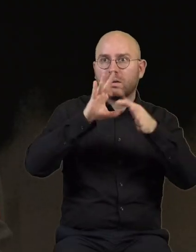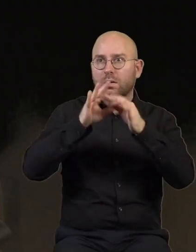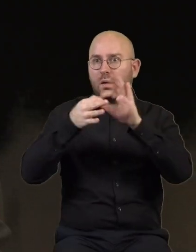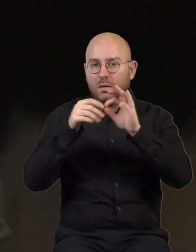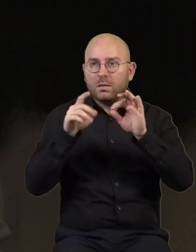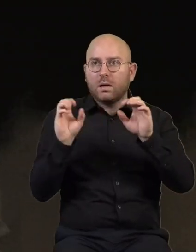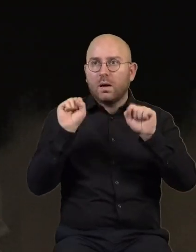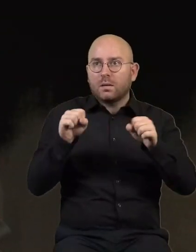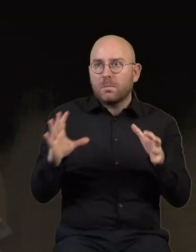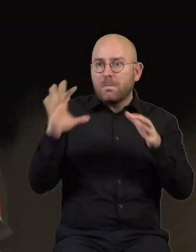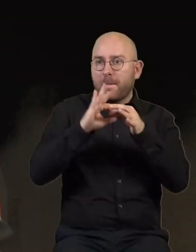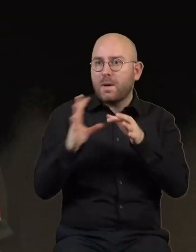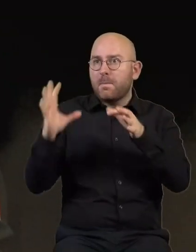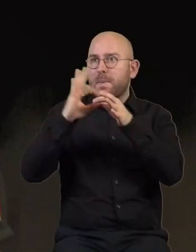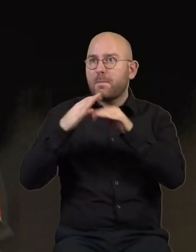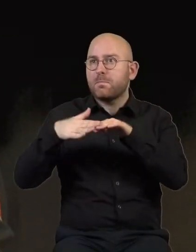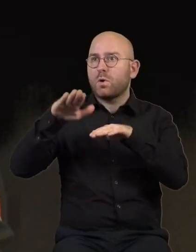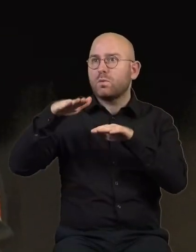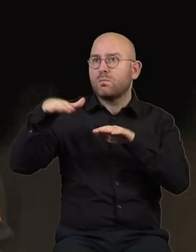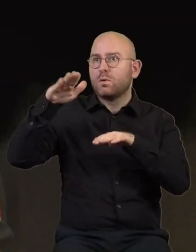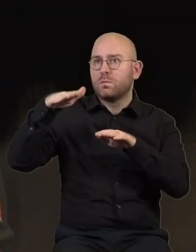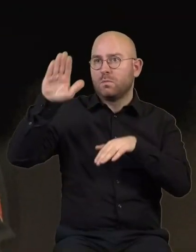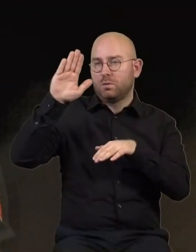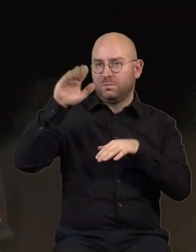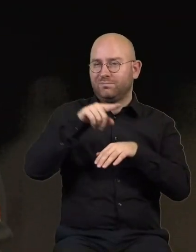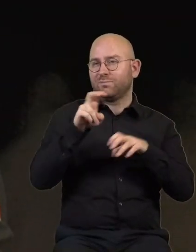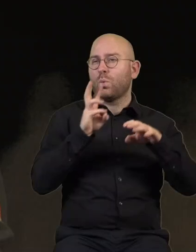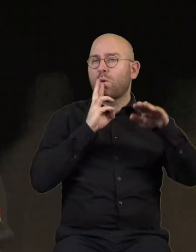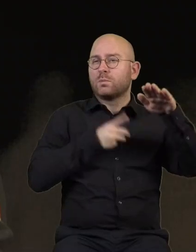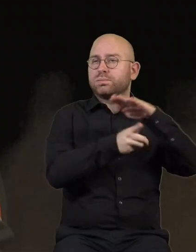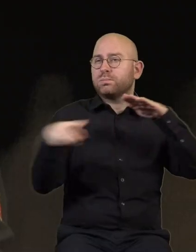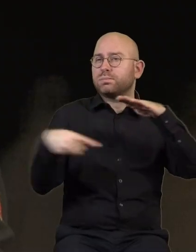Not only expand the network, but also maybe